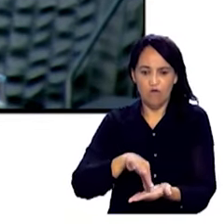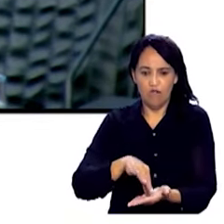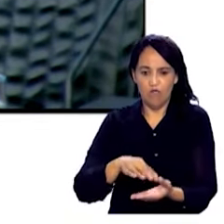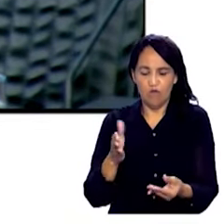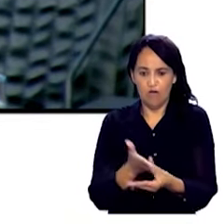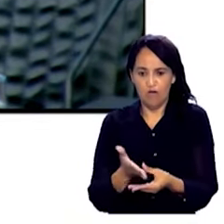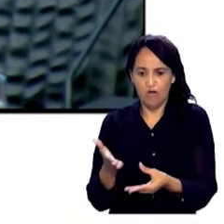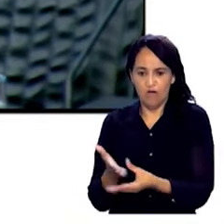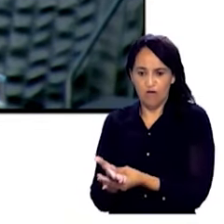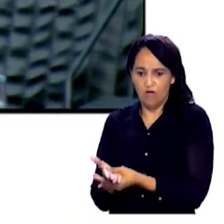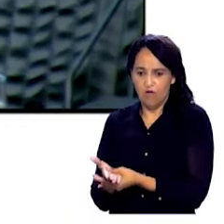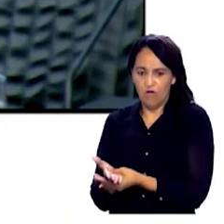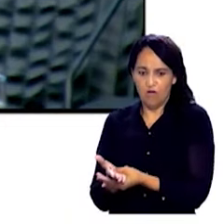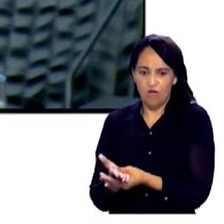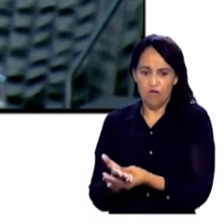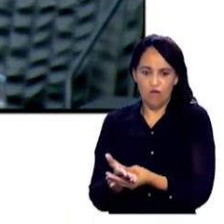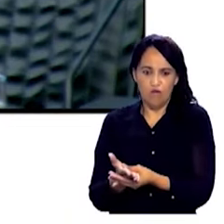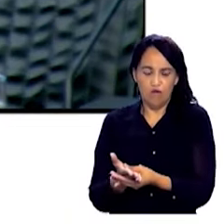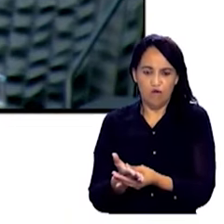cour